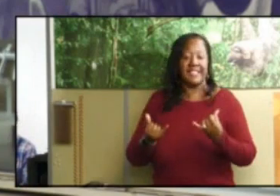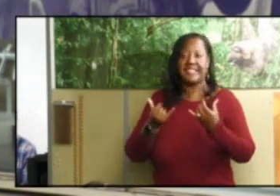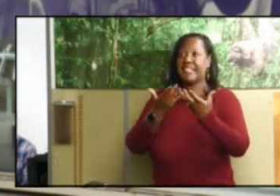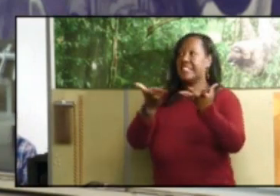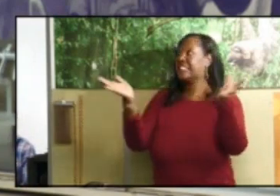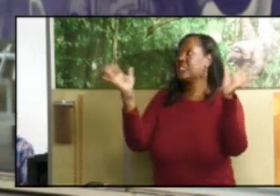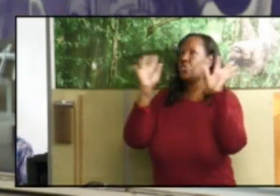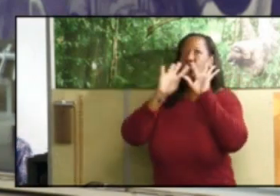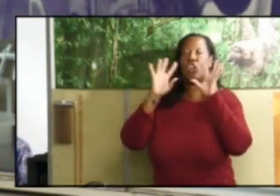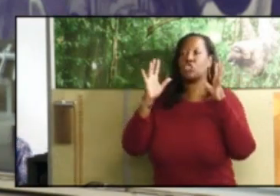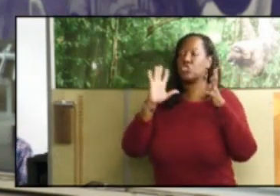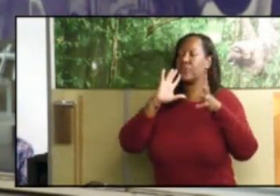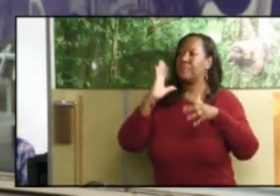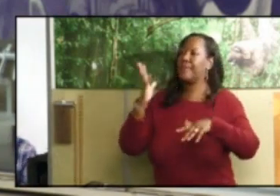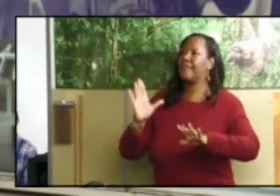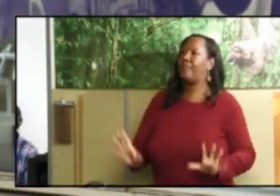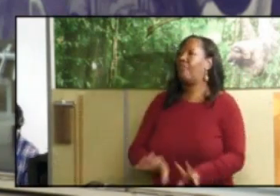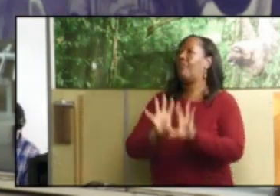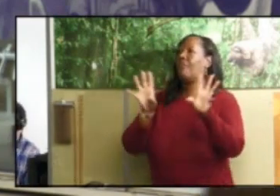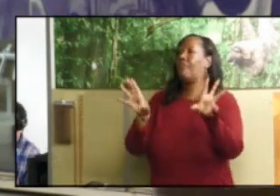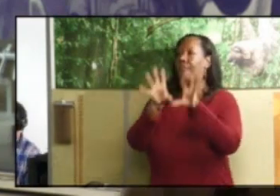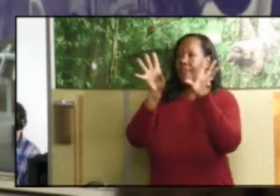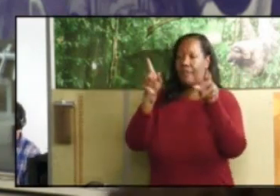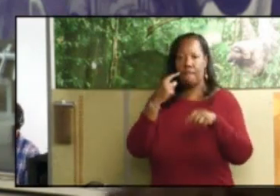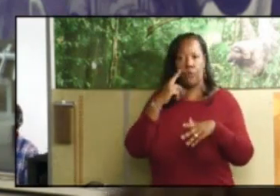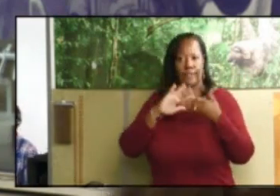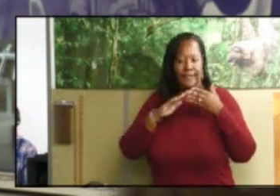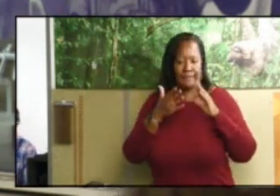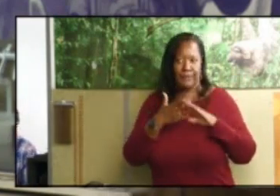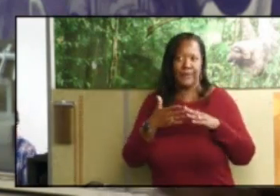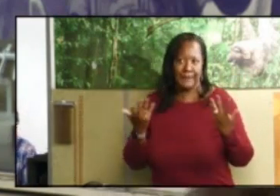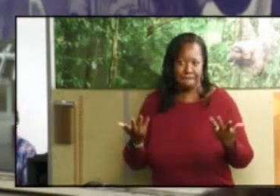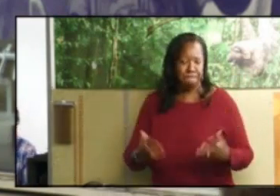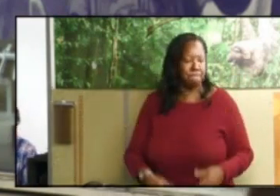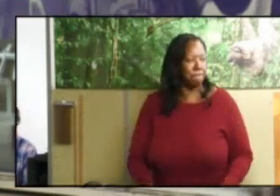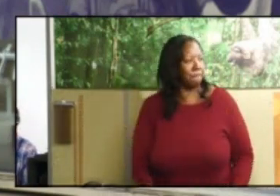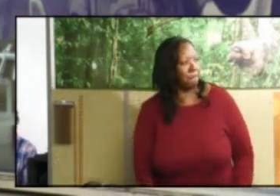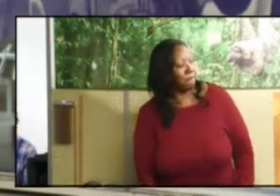special to the exhibit content, special to the communities where it was going.